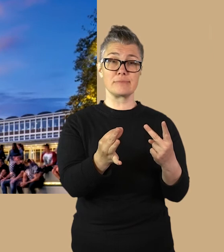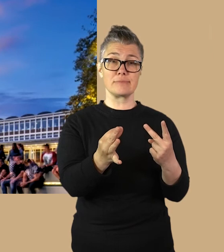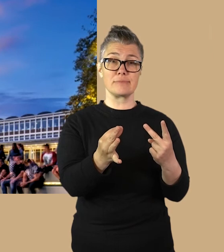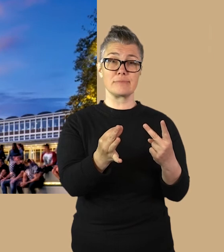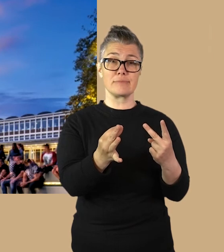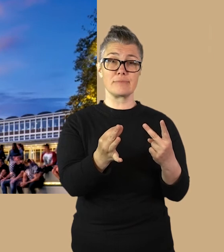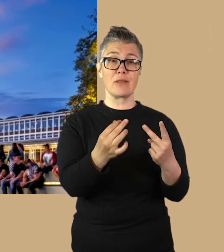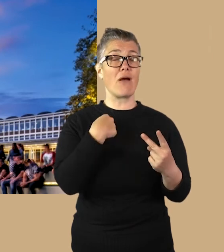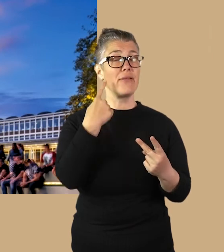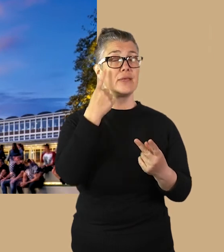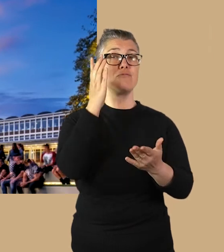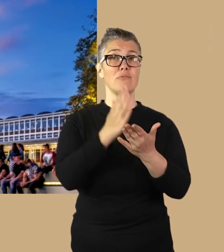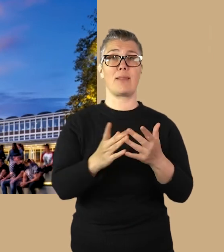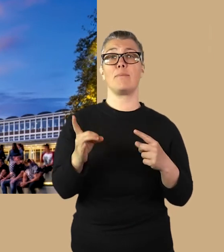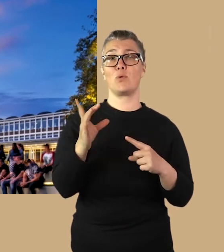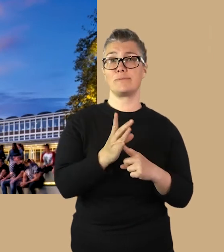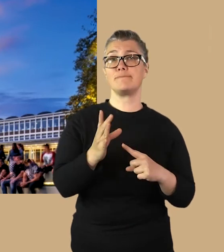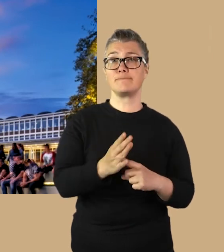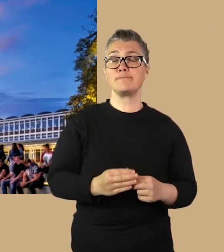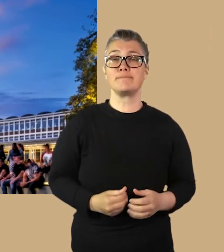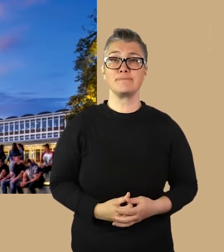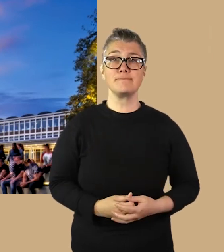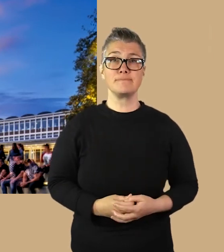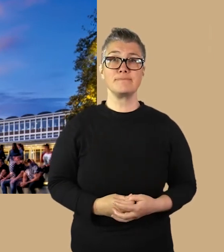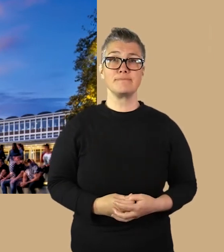do is really, really important.